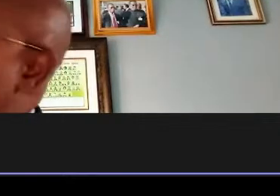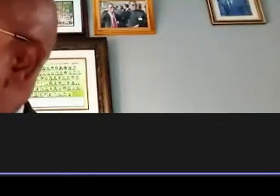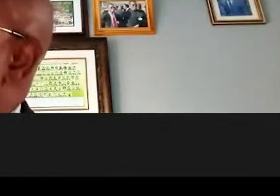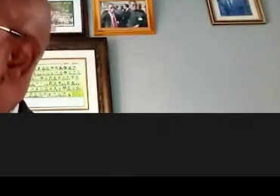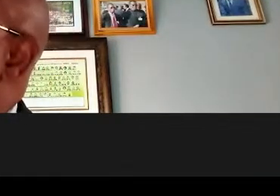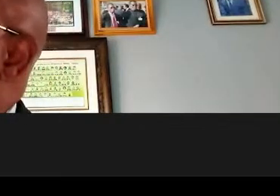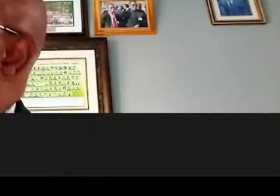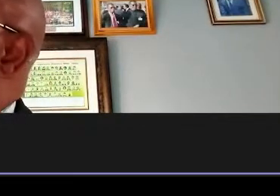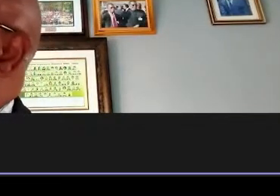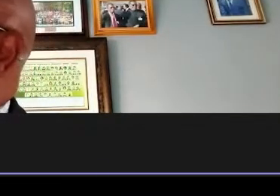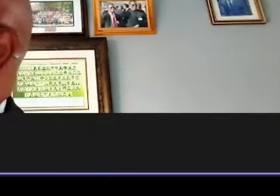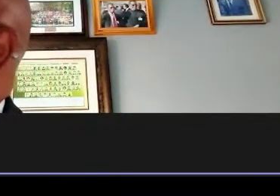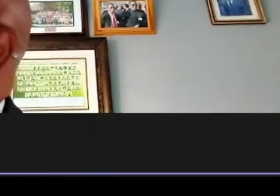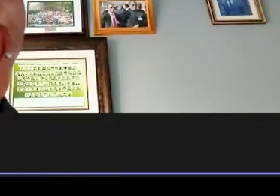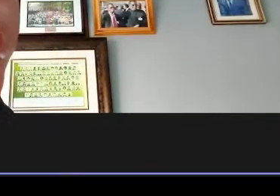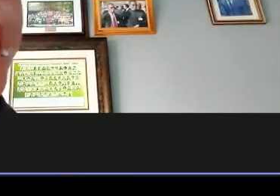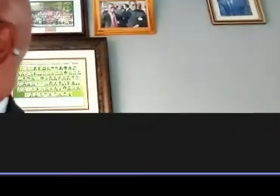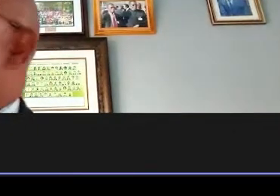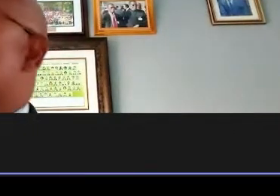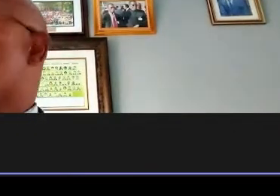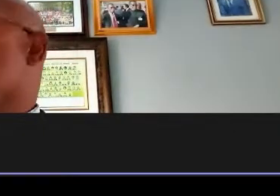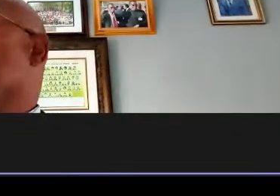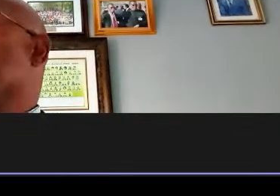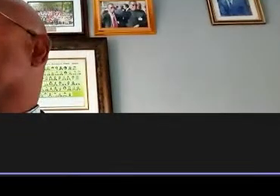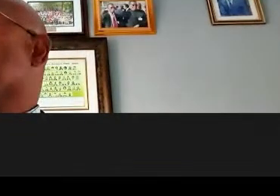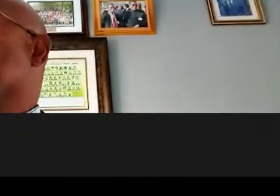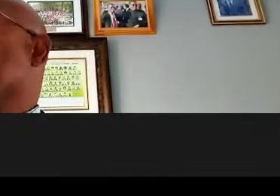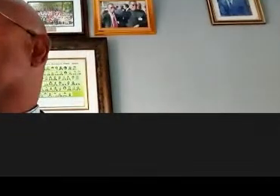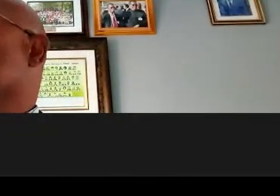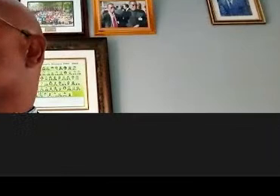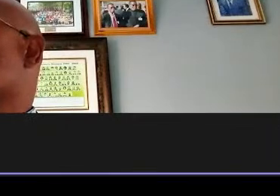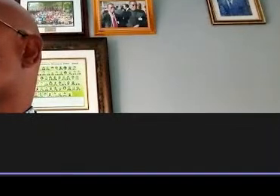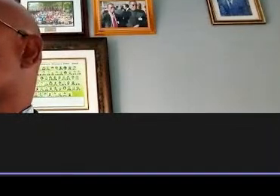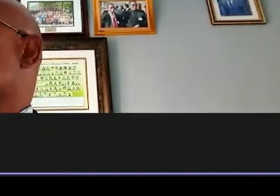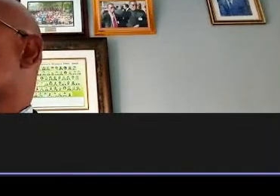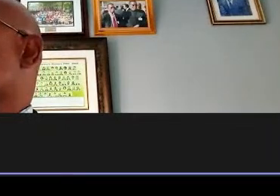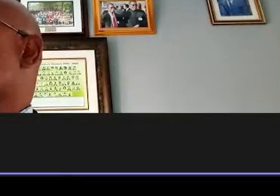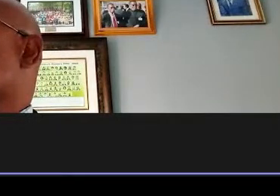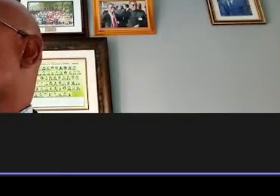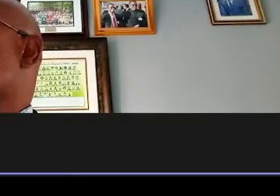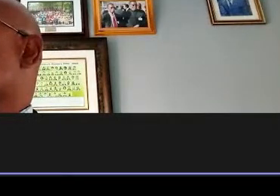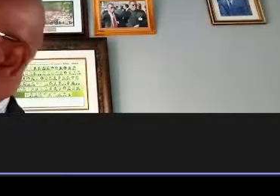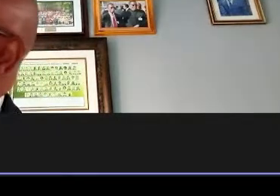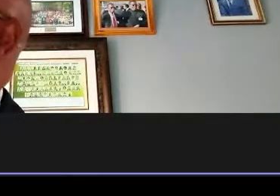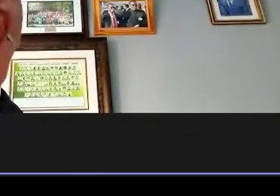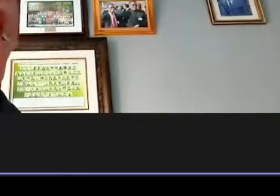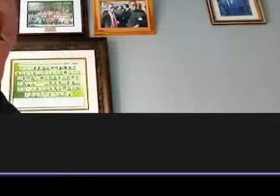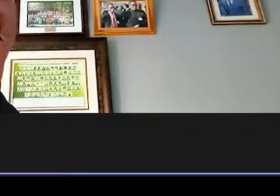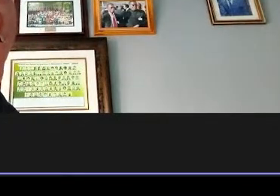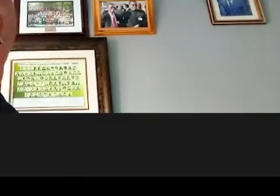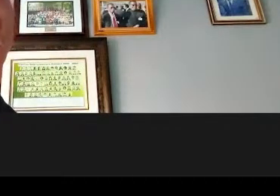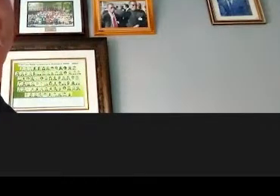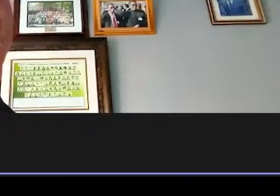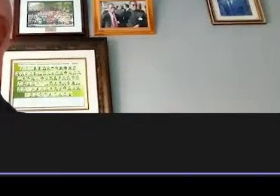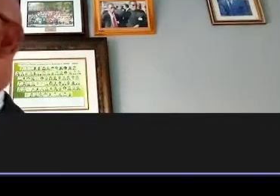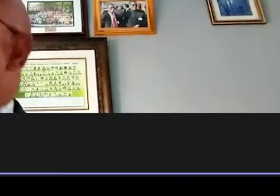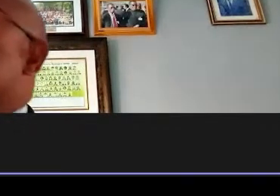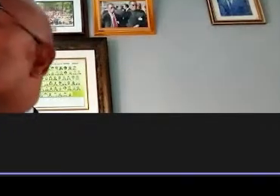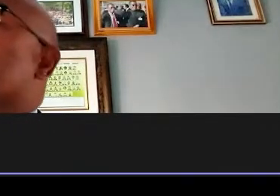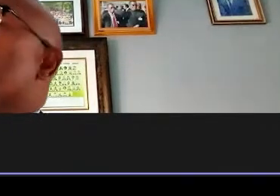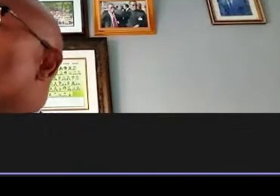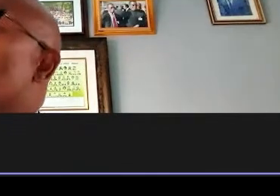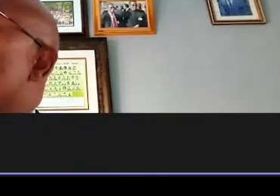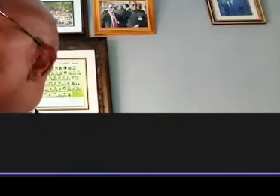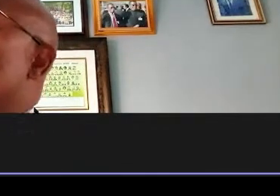74, welcomed them with open hands. They stated unequivocally that ever